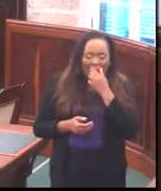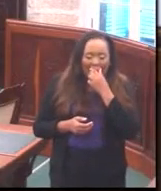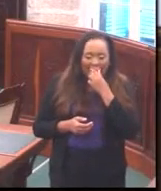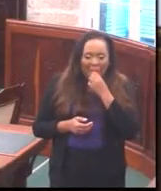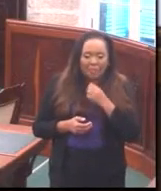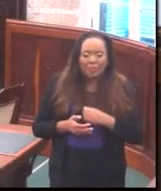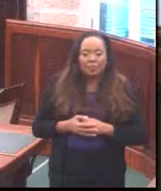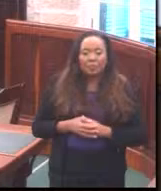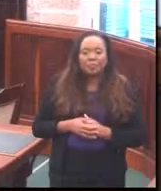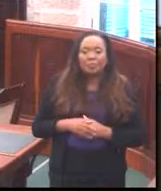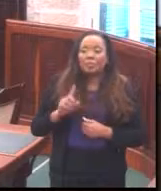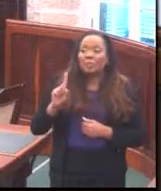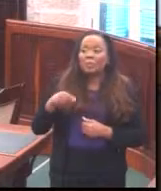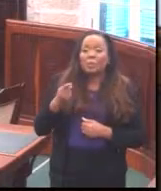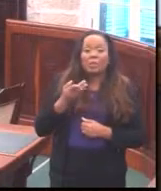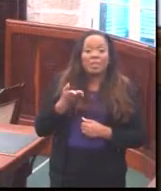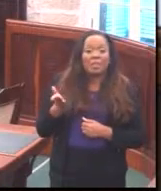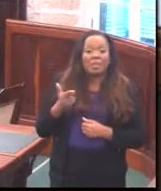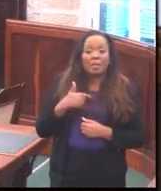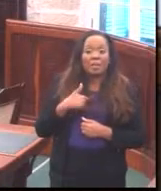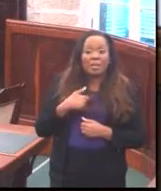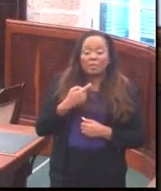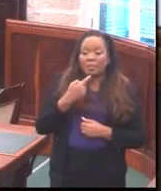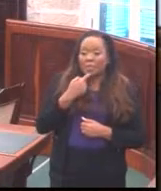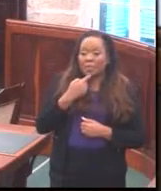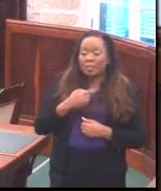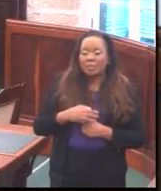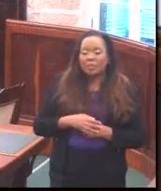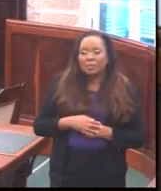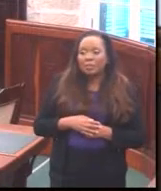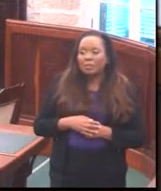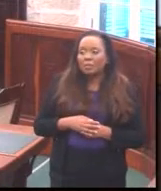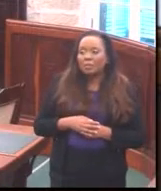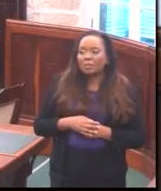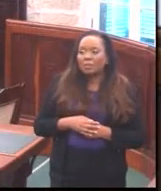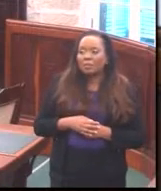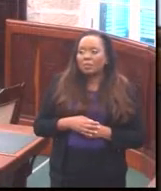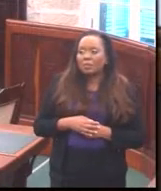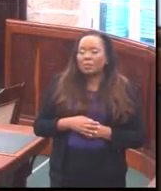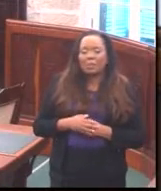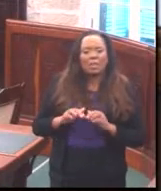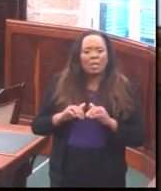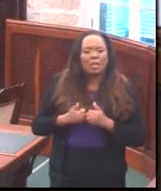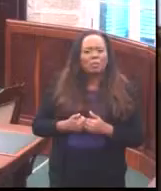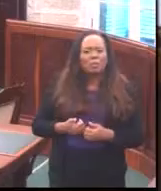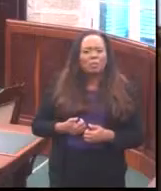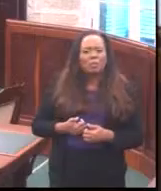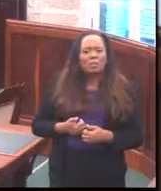is that one wonders how those three words slipped into legislation